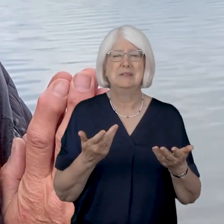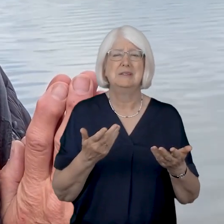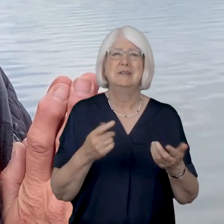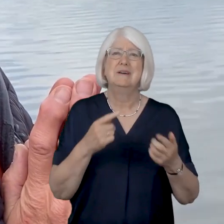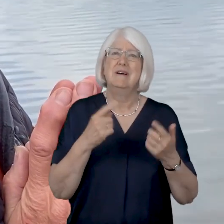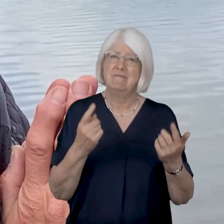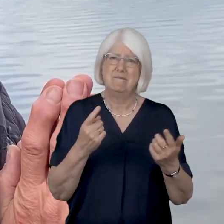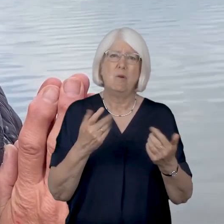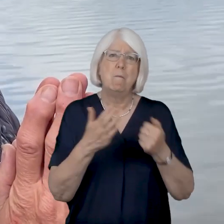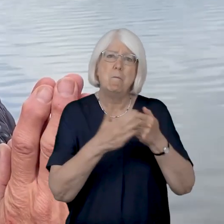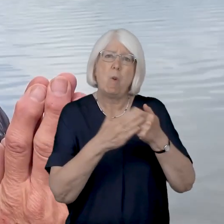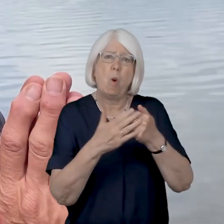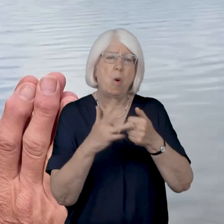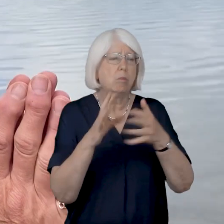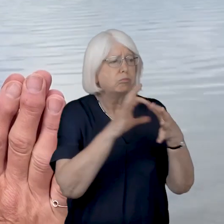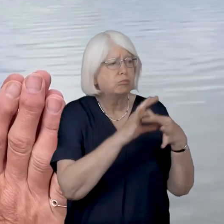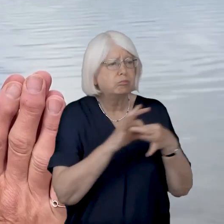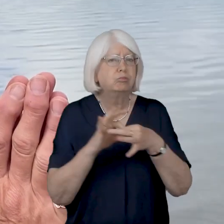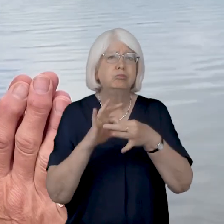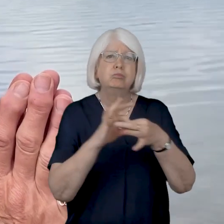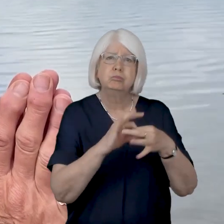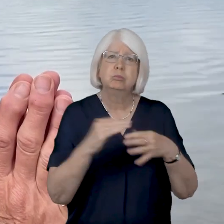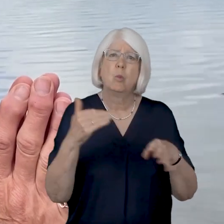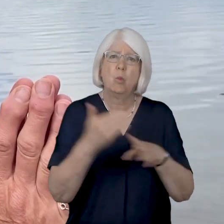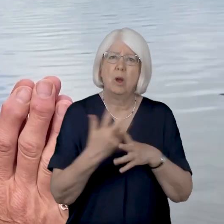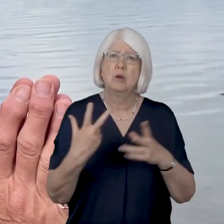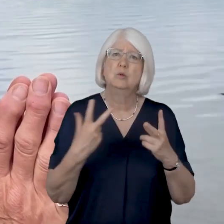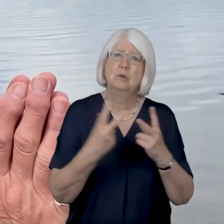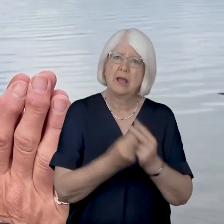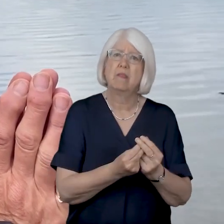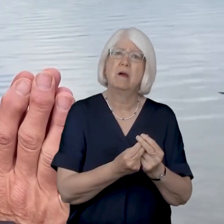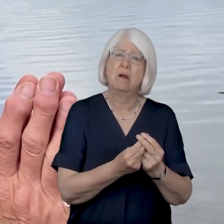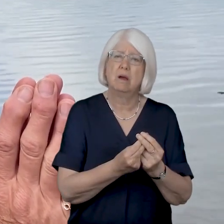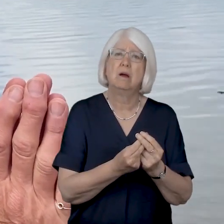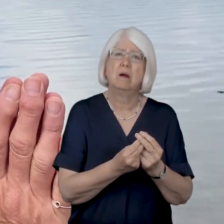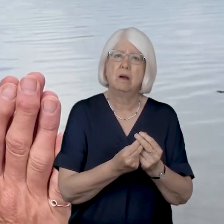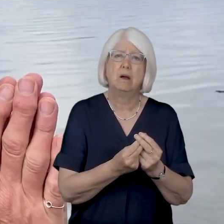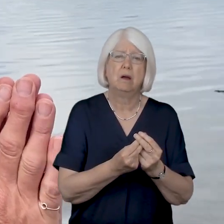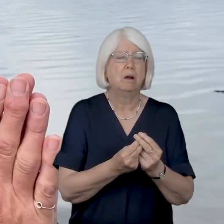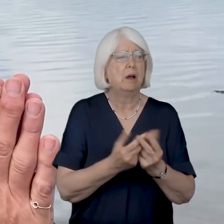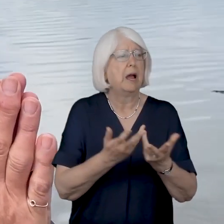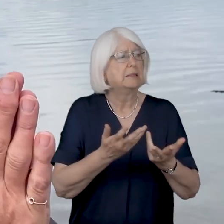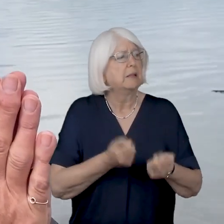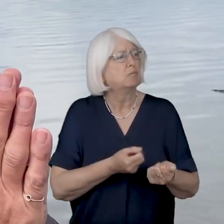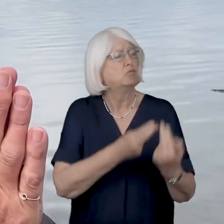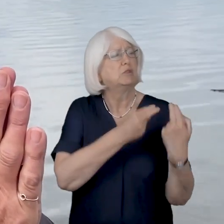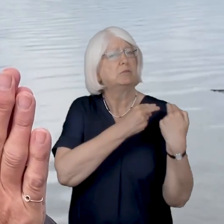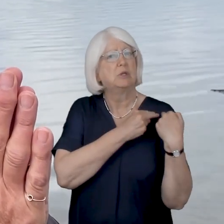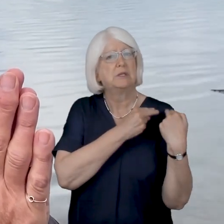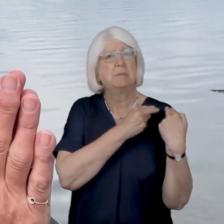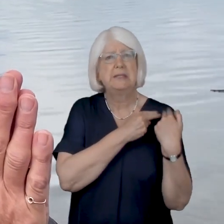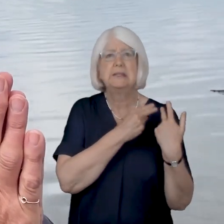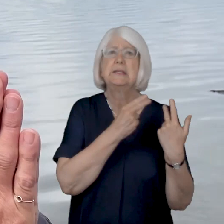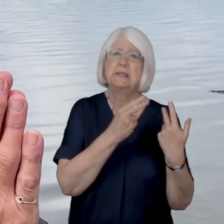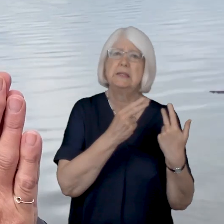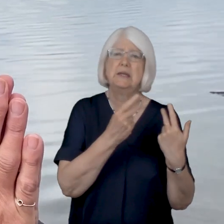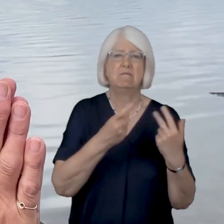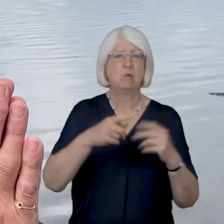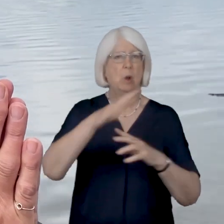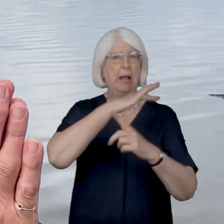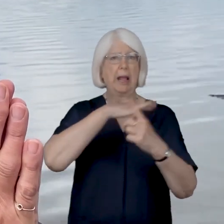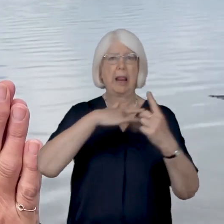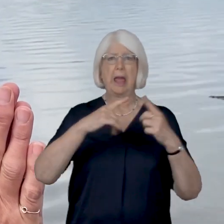For greater cooperation and working together. Taking responsibility for our